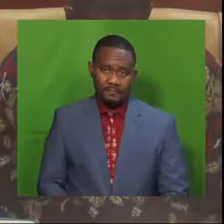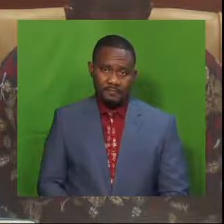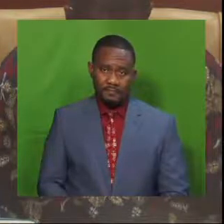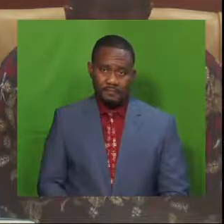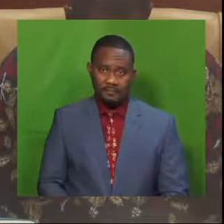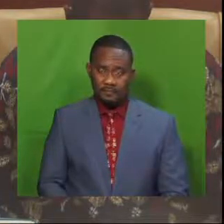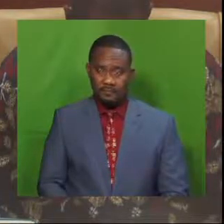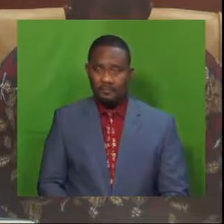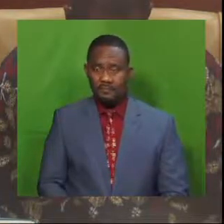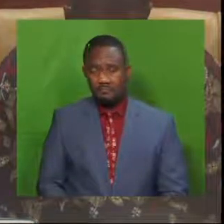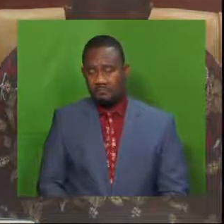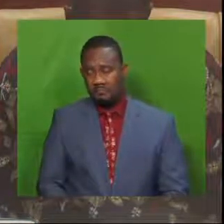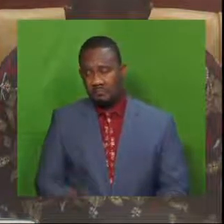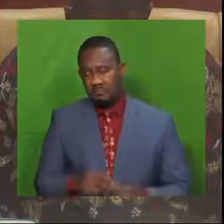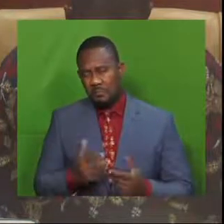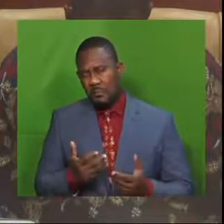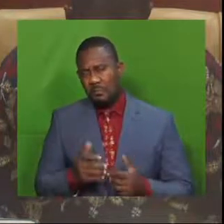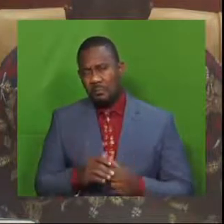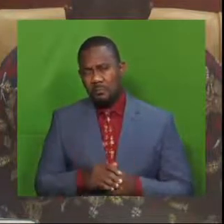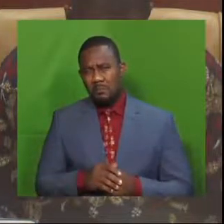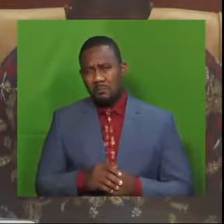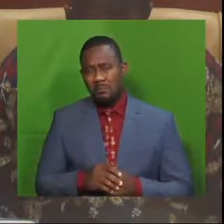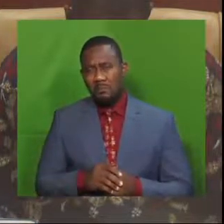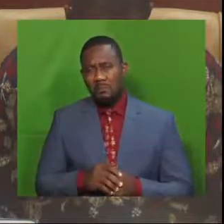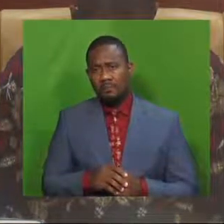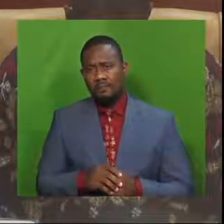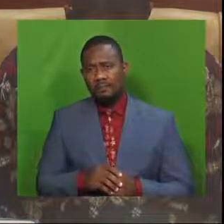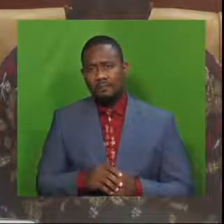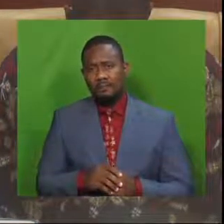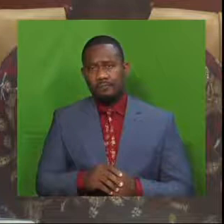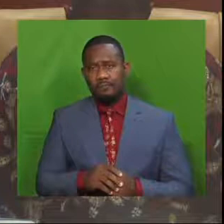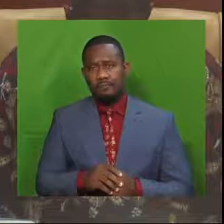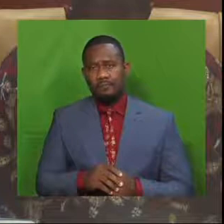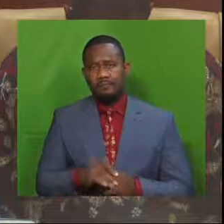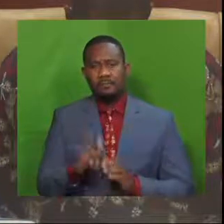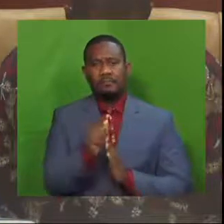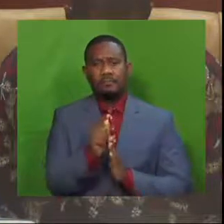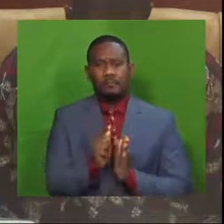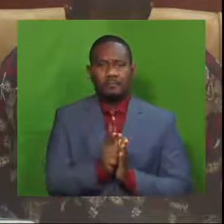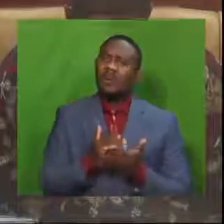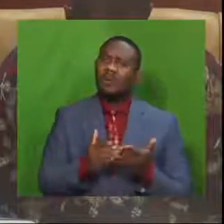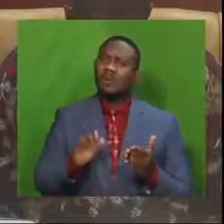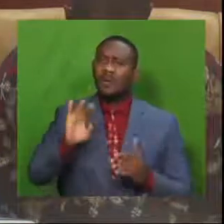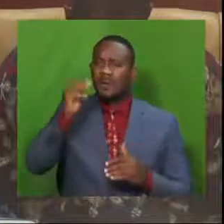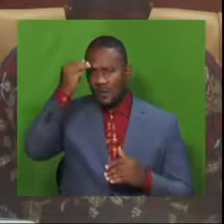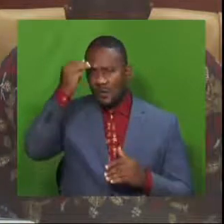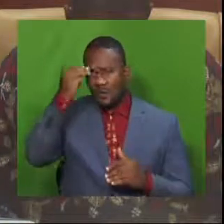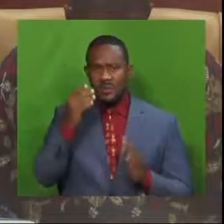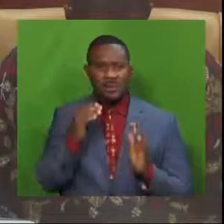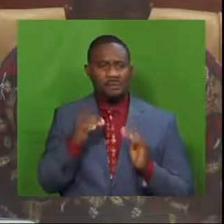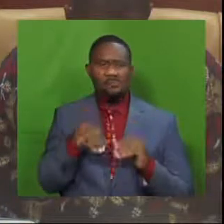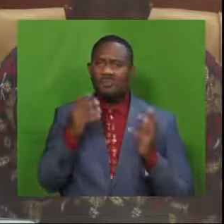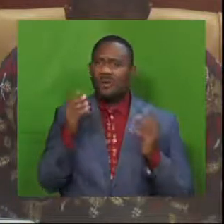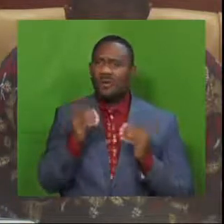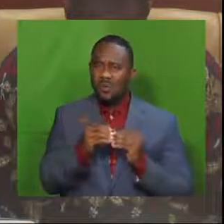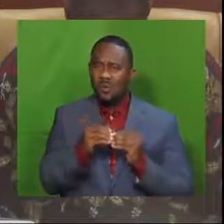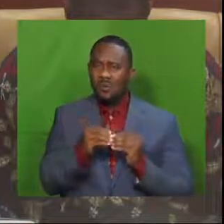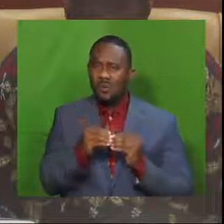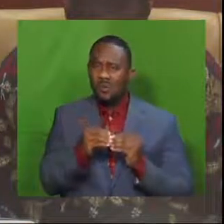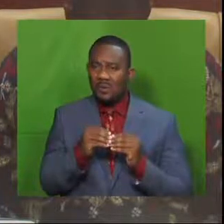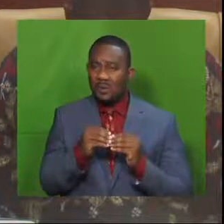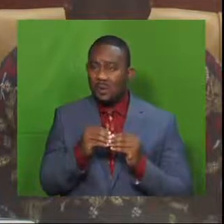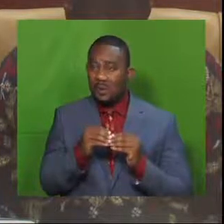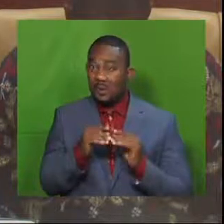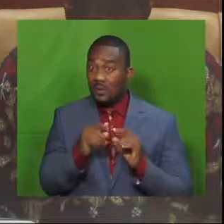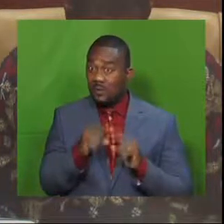by law, by some acts, which some of these ministries. But Mr. Speaker,